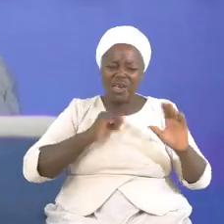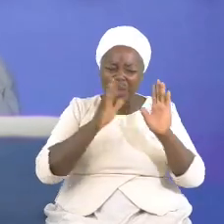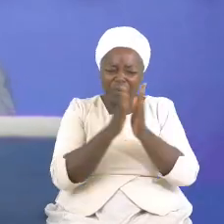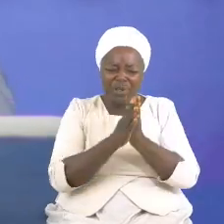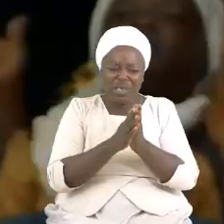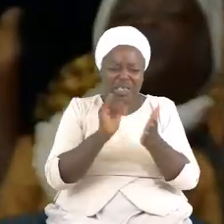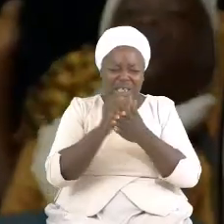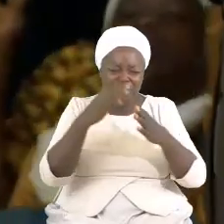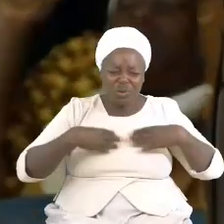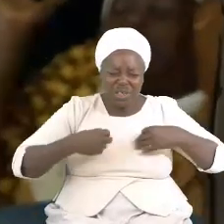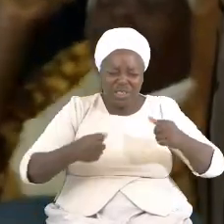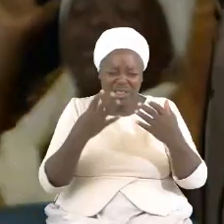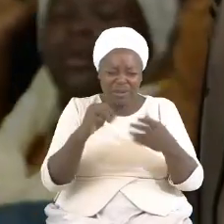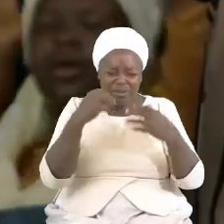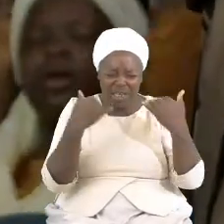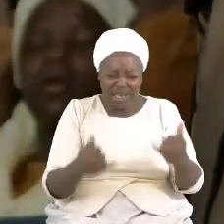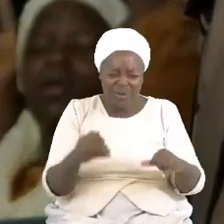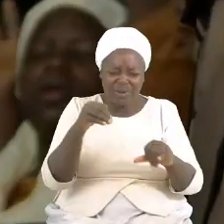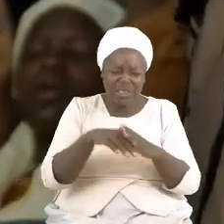in Jesus' name.